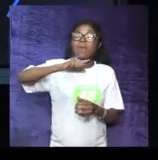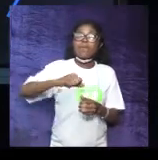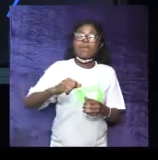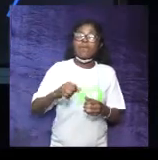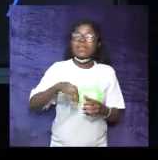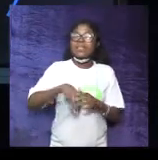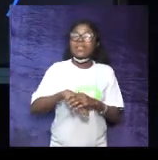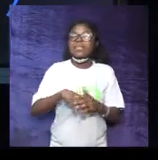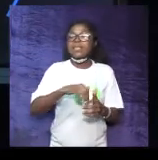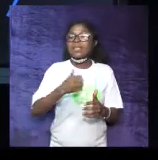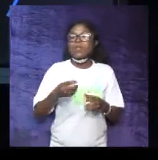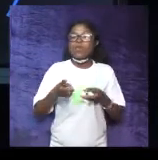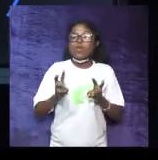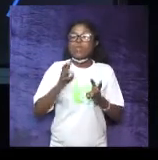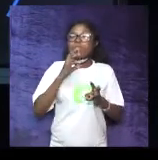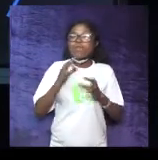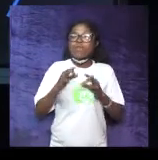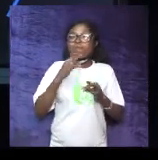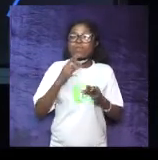are to explain it to you,